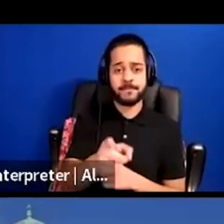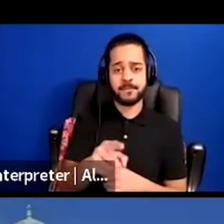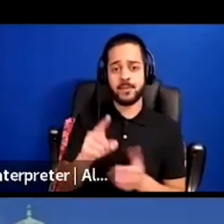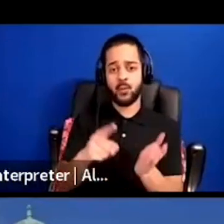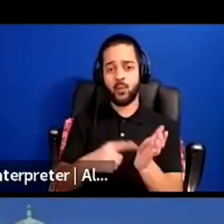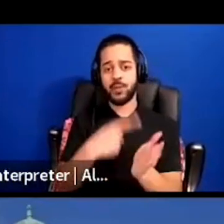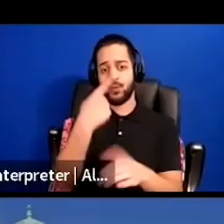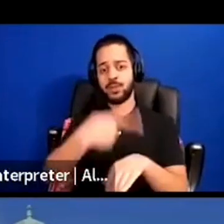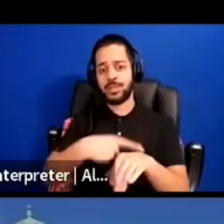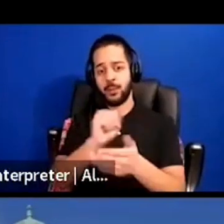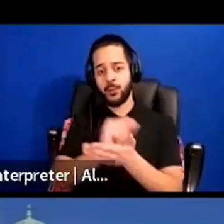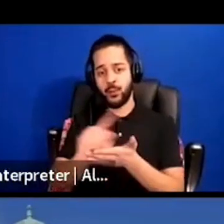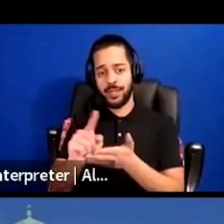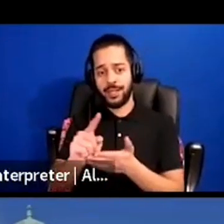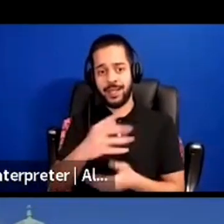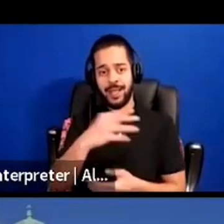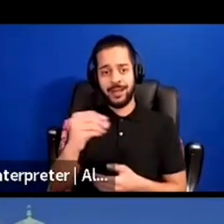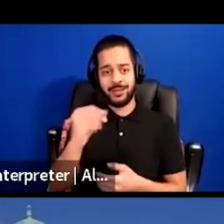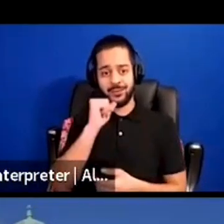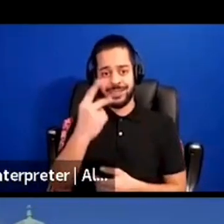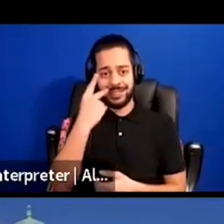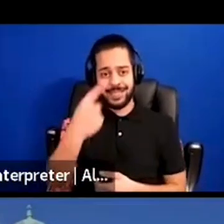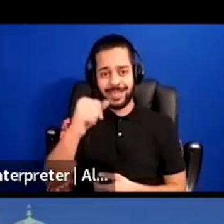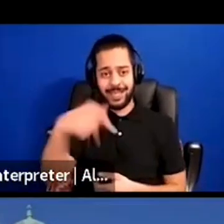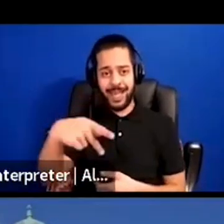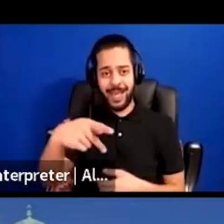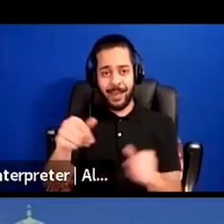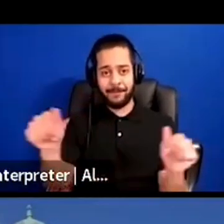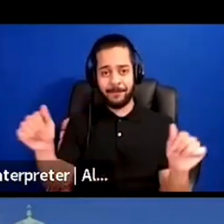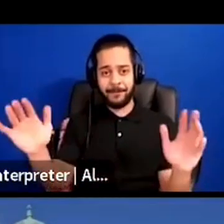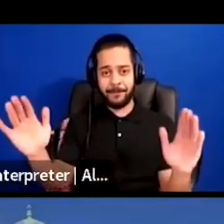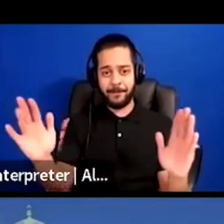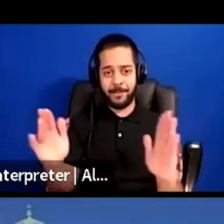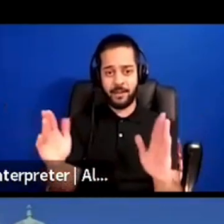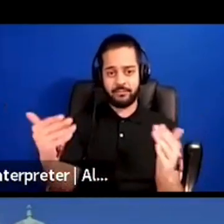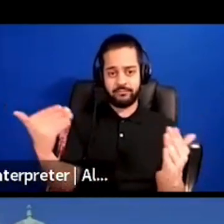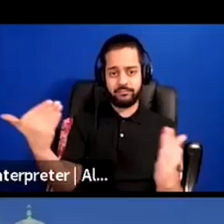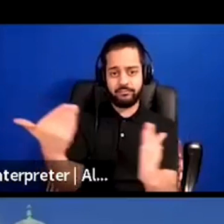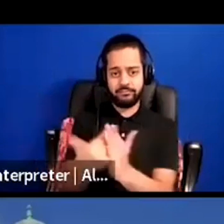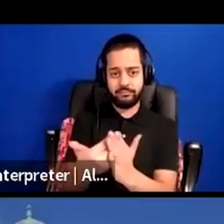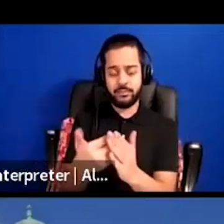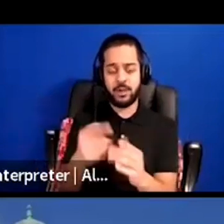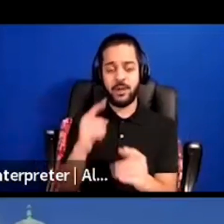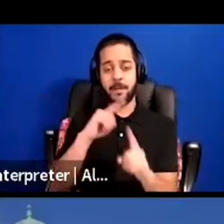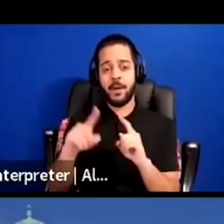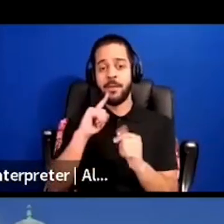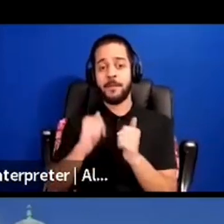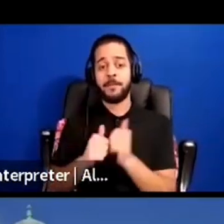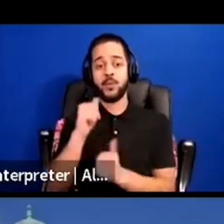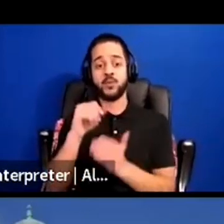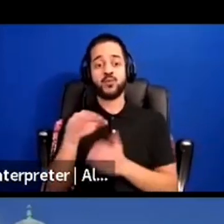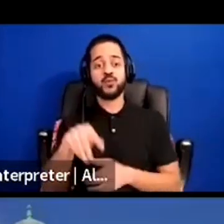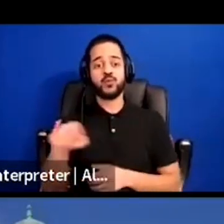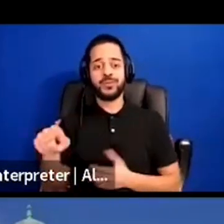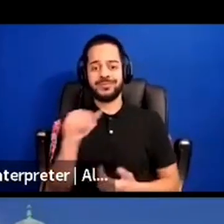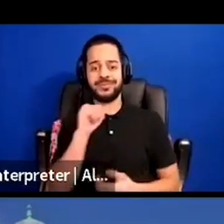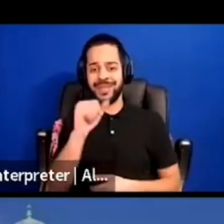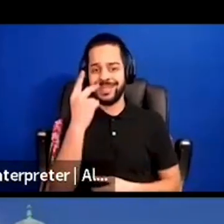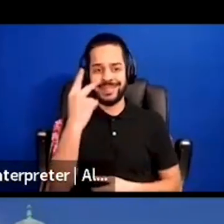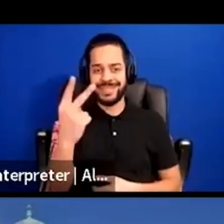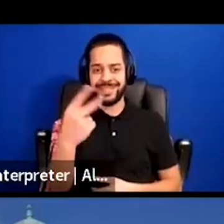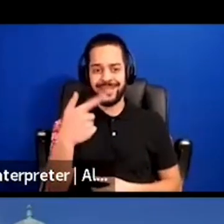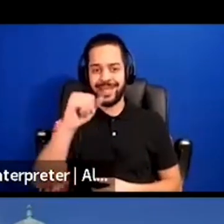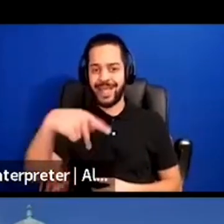see a gap close for most children with most types of intellectual disability, you're not going to get that. You're not going to close the